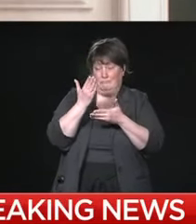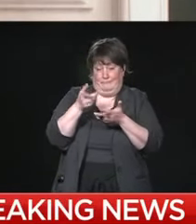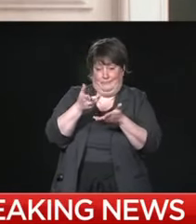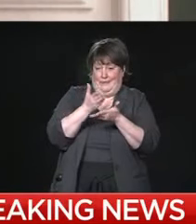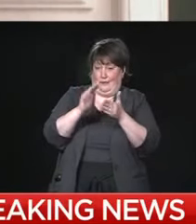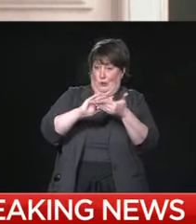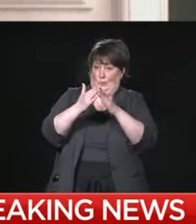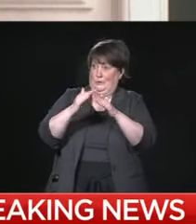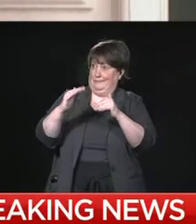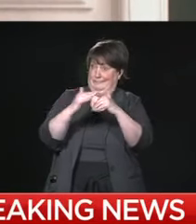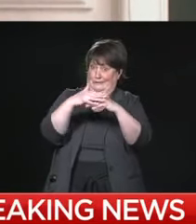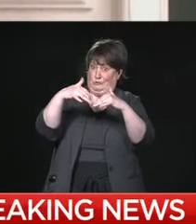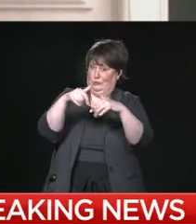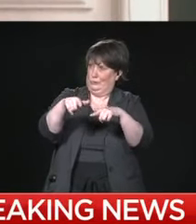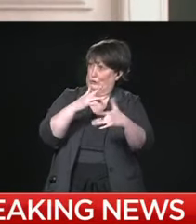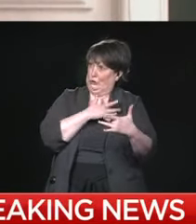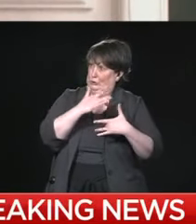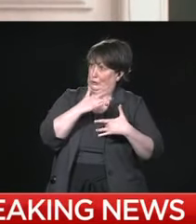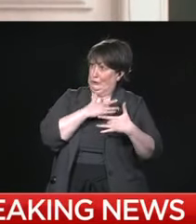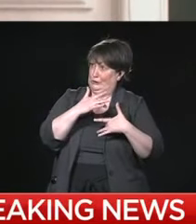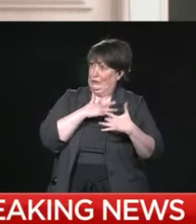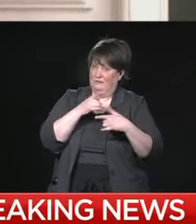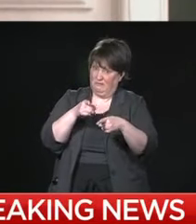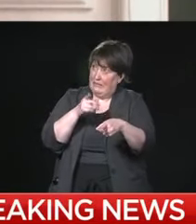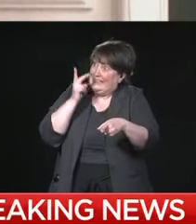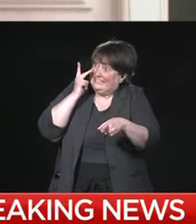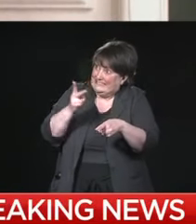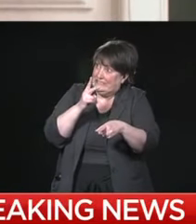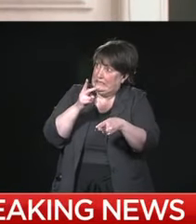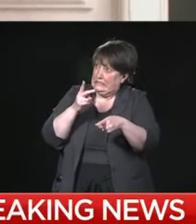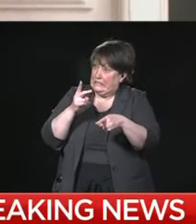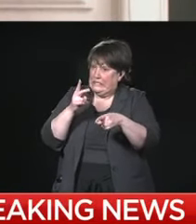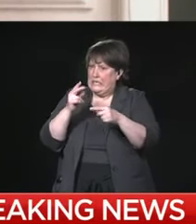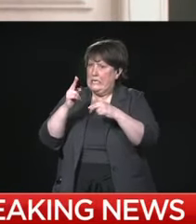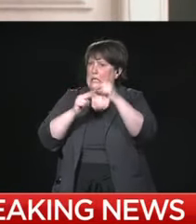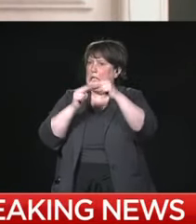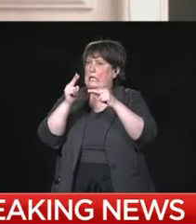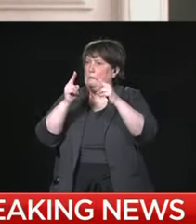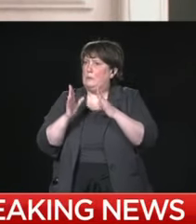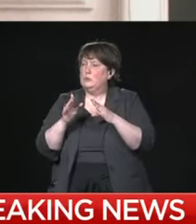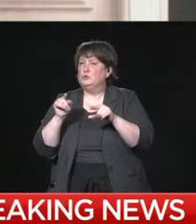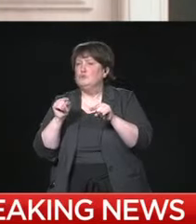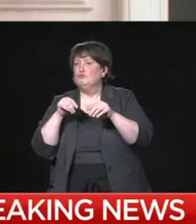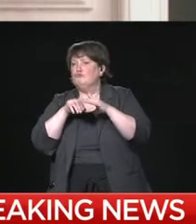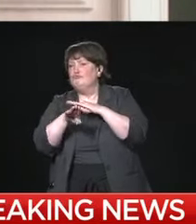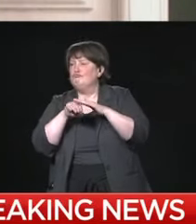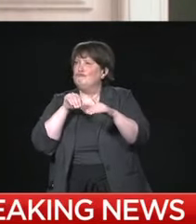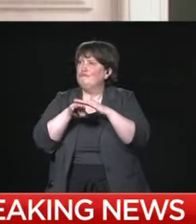very worried about seeing workers coming back and forth in the region. Why not